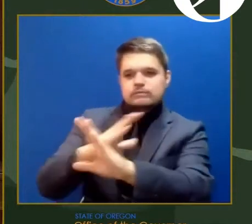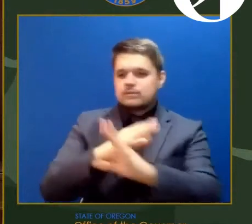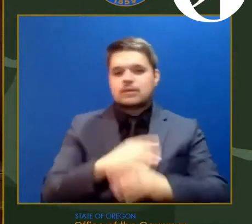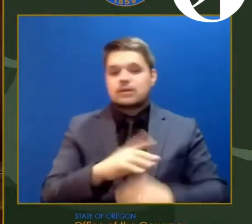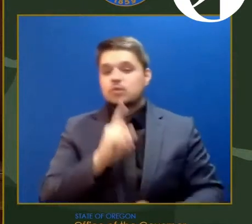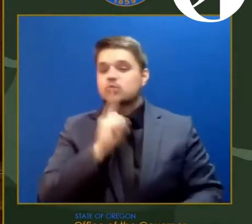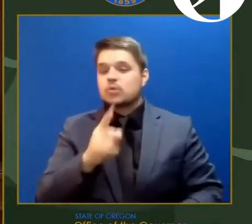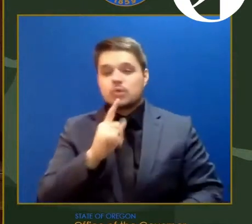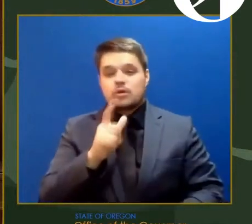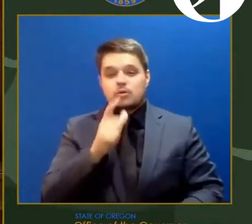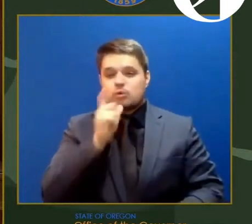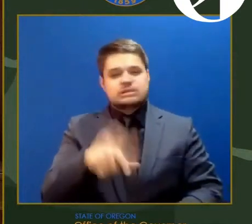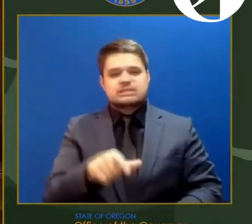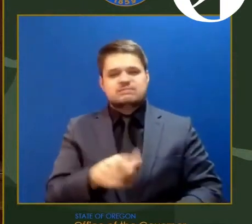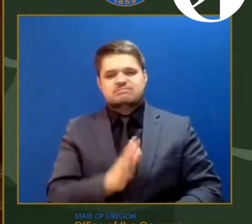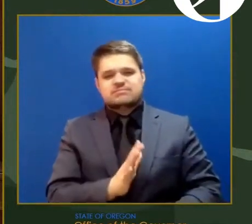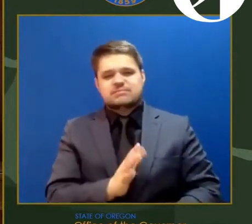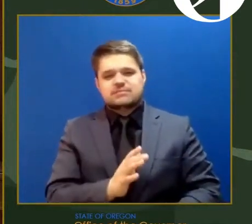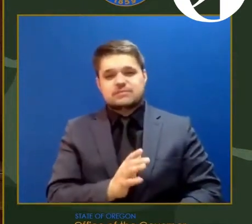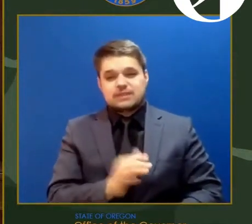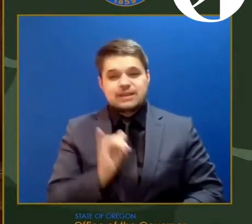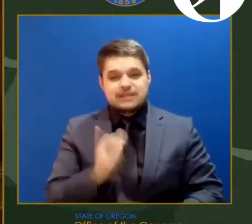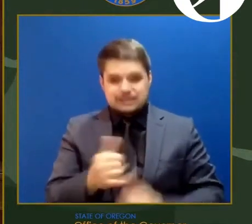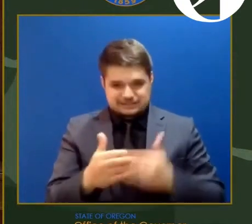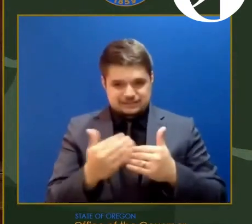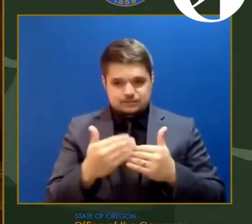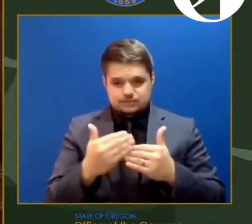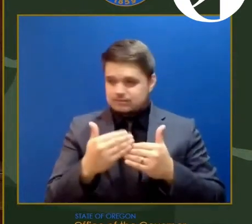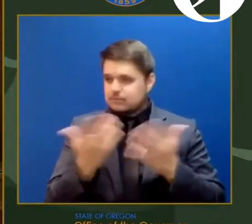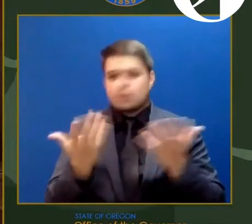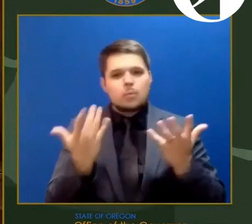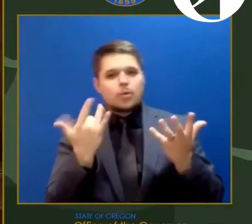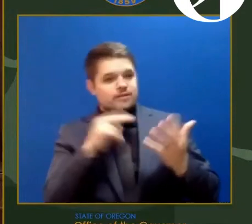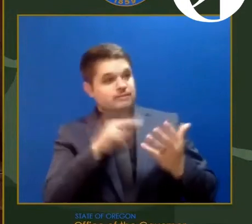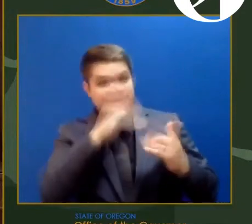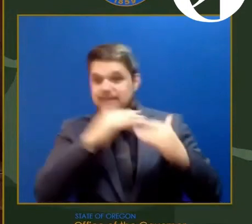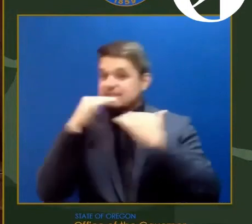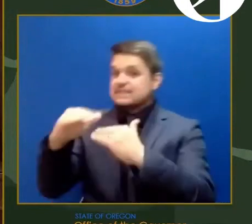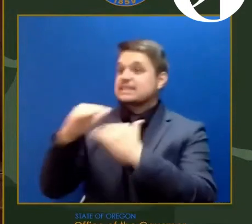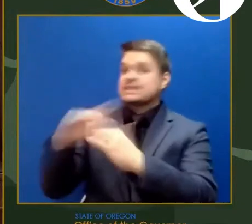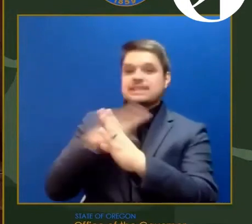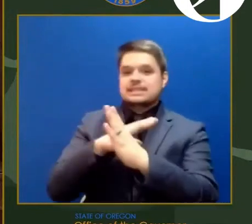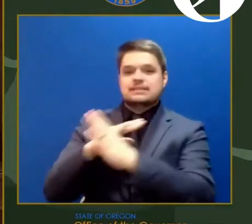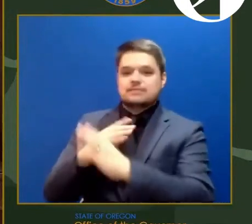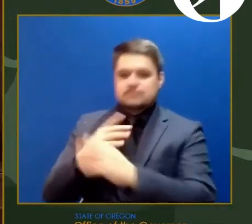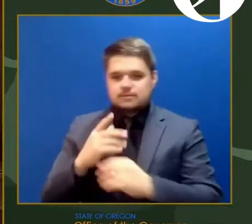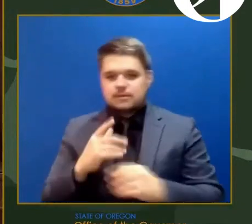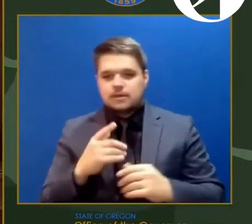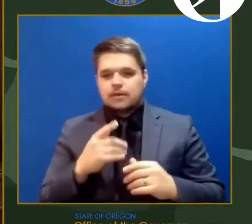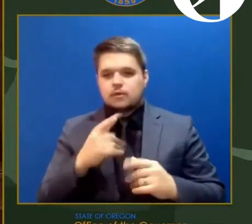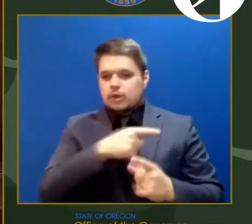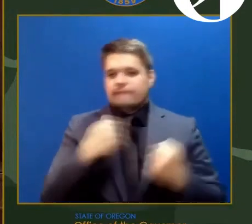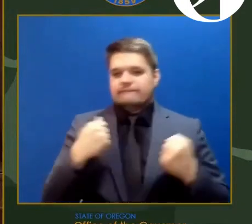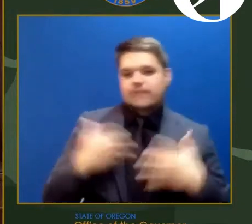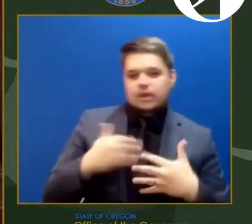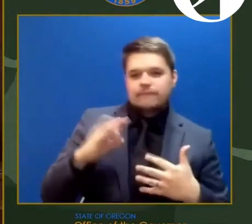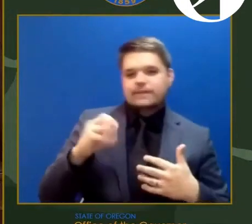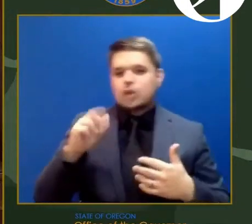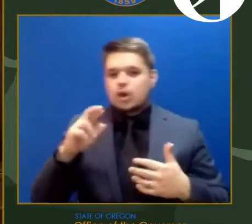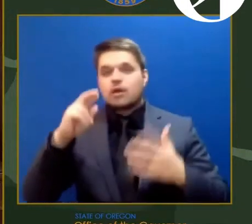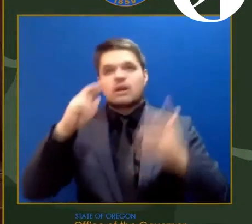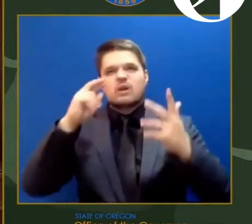fear, racism, and political ambition concealed within. That's why I am committed